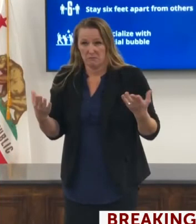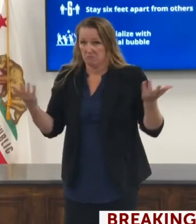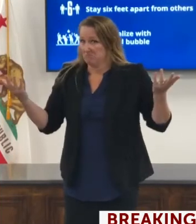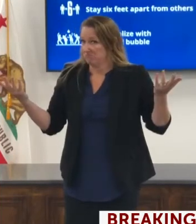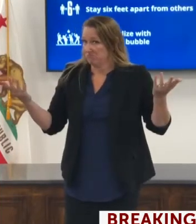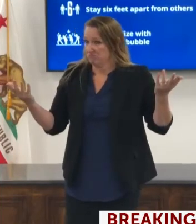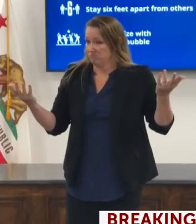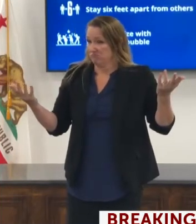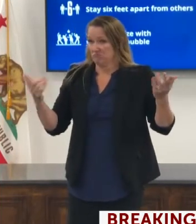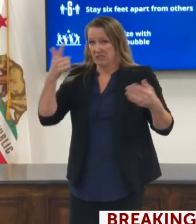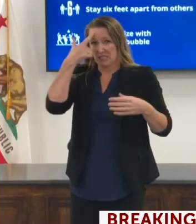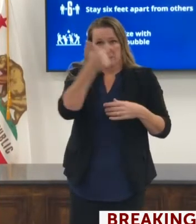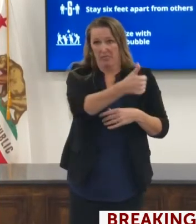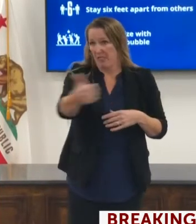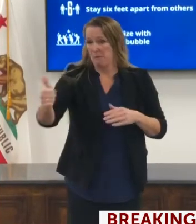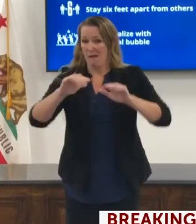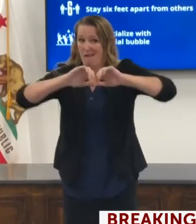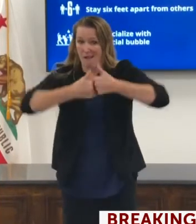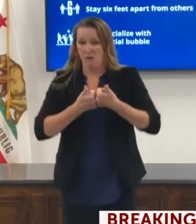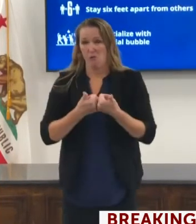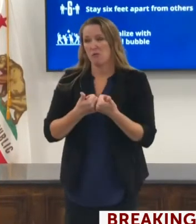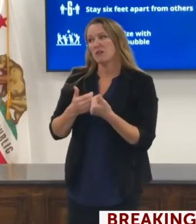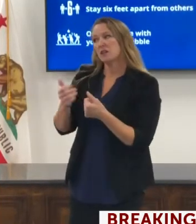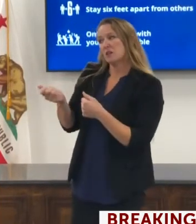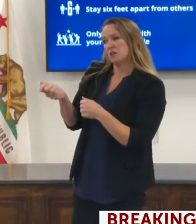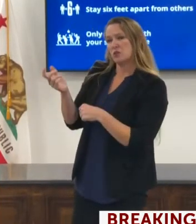to. You've heard a couple of examples.